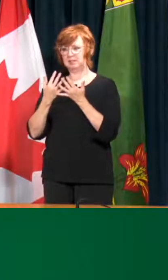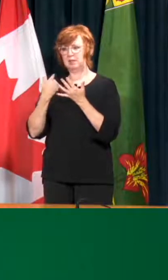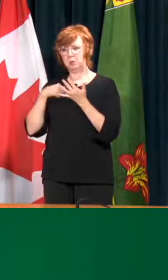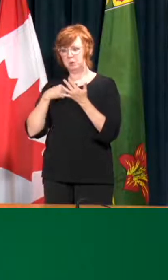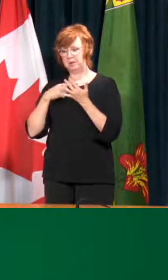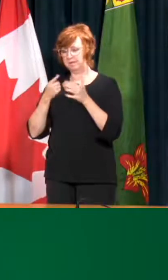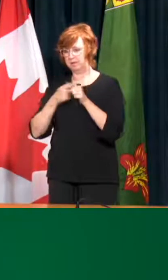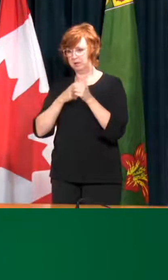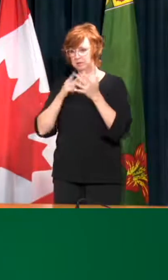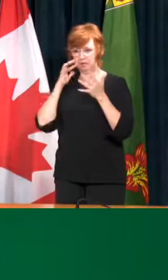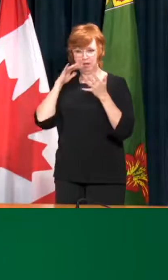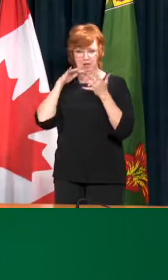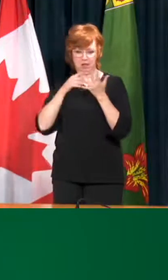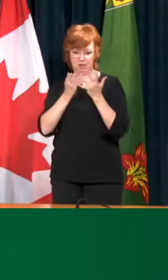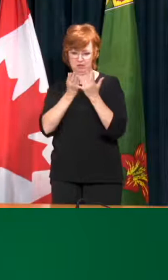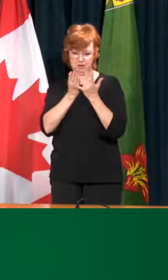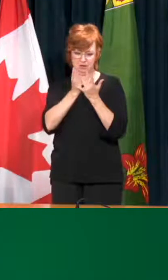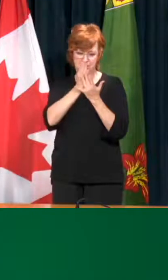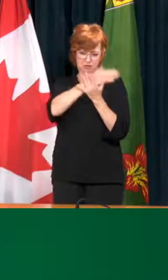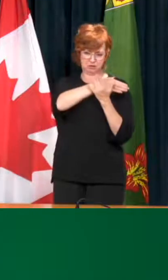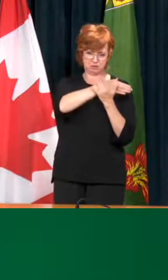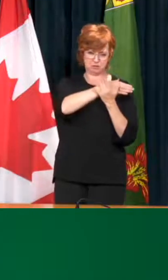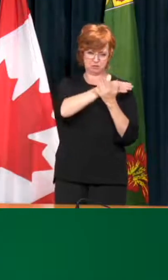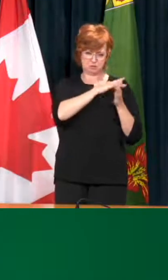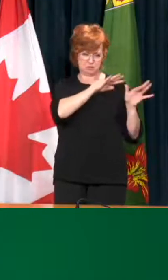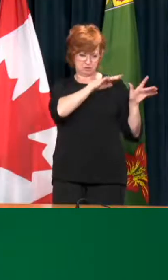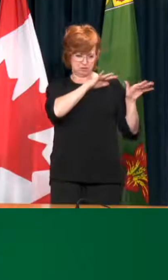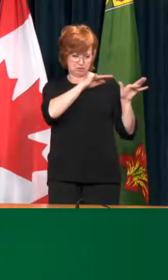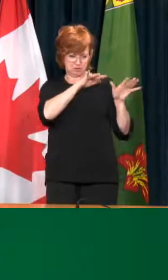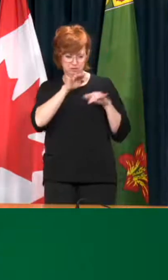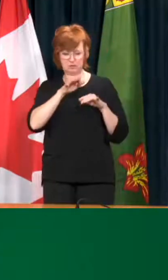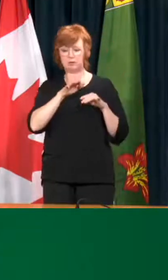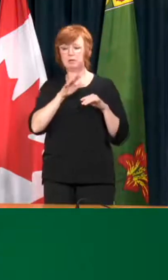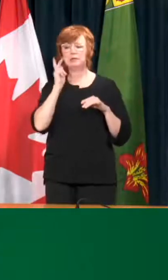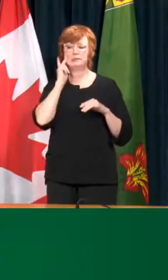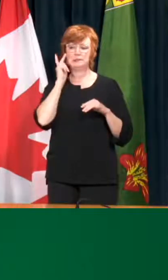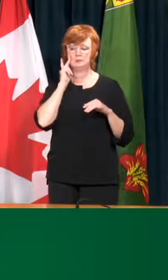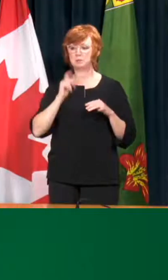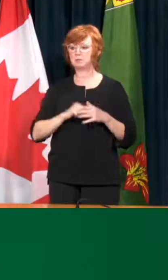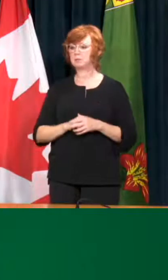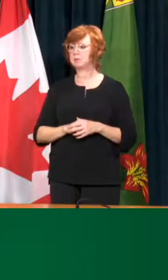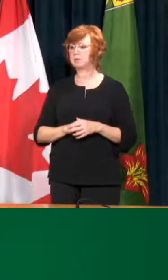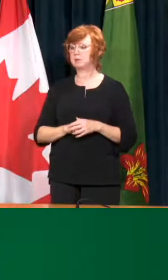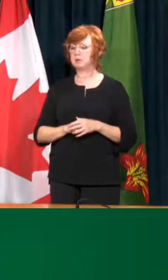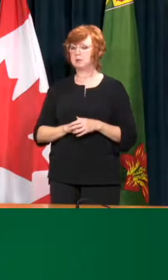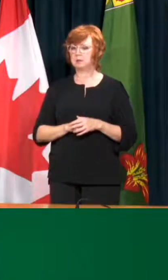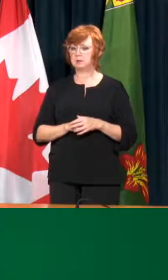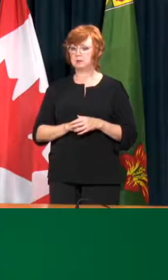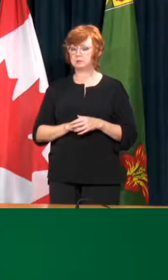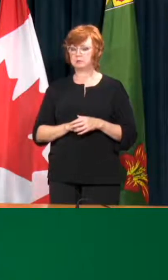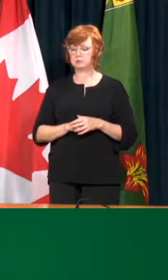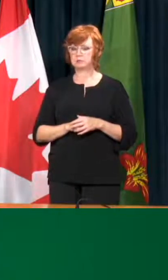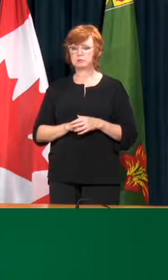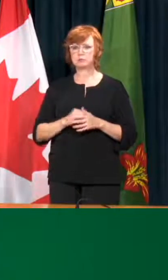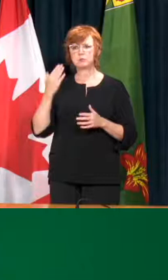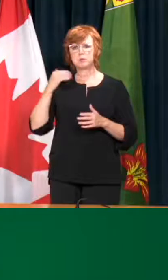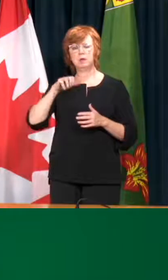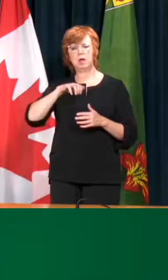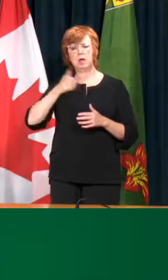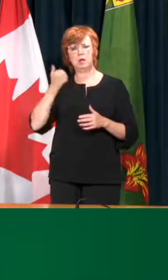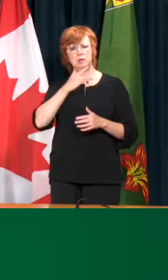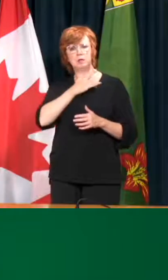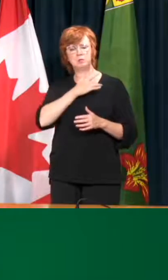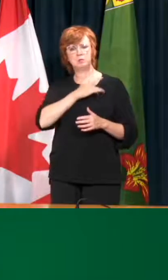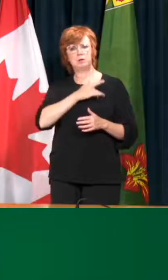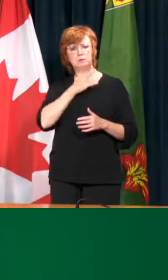phase 4 is fully open and see what other tools we can use. For example, some provinces have deployed proximity tracing apps that lets you